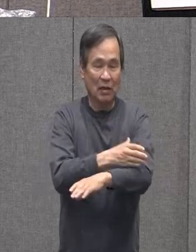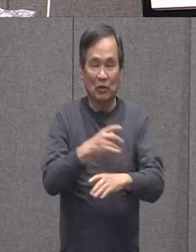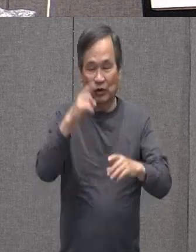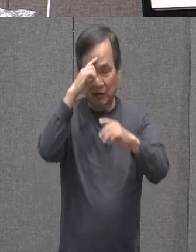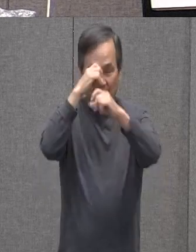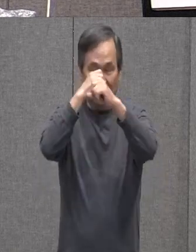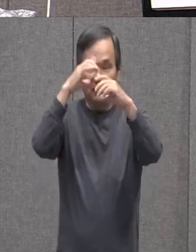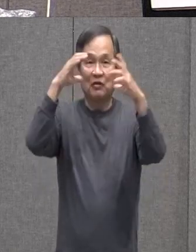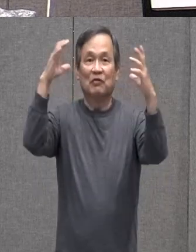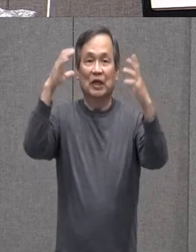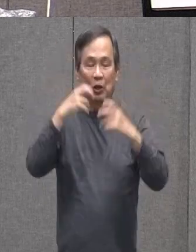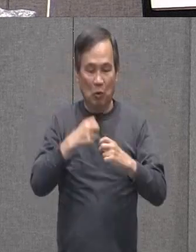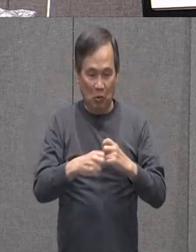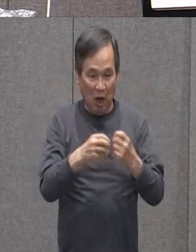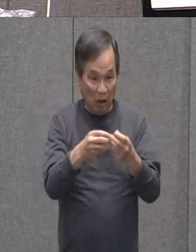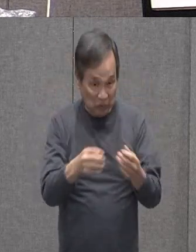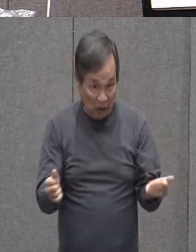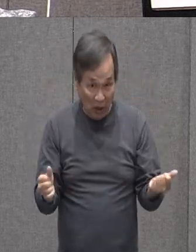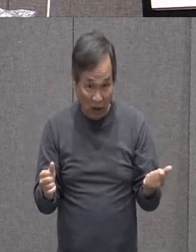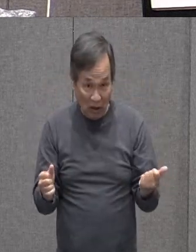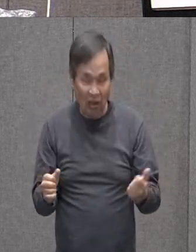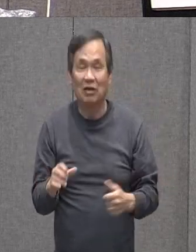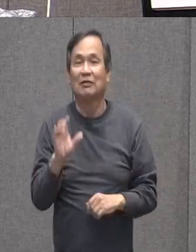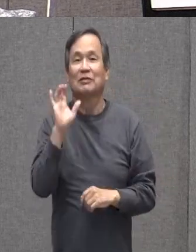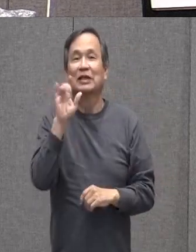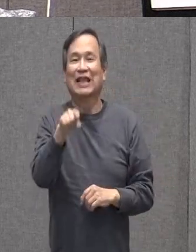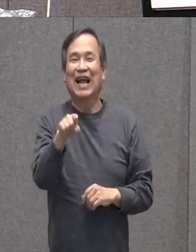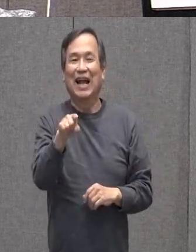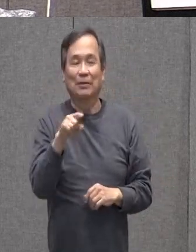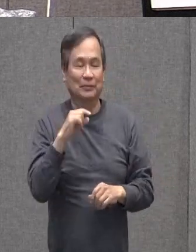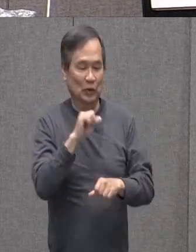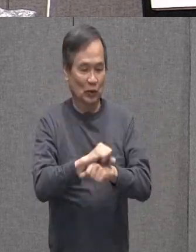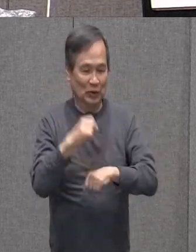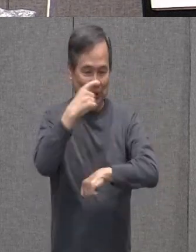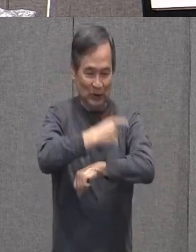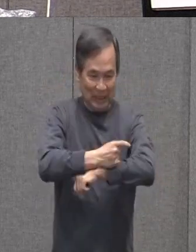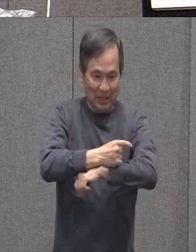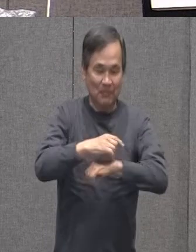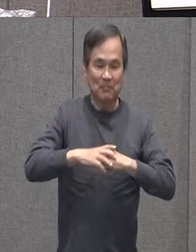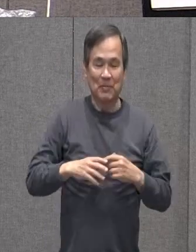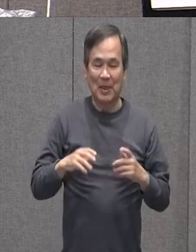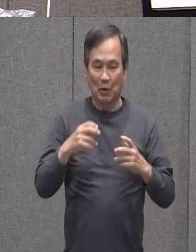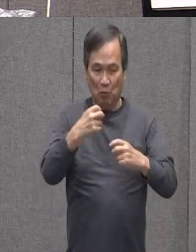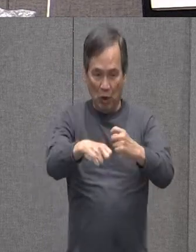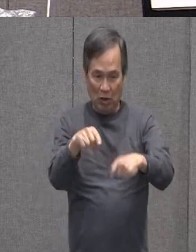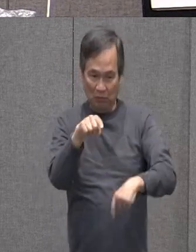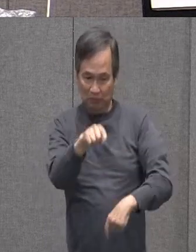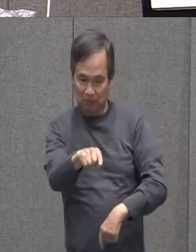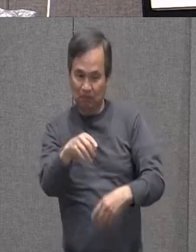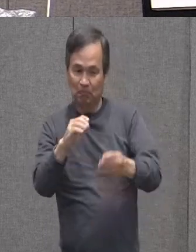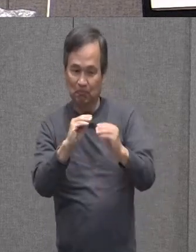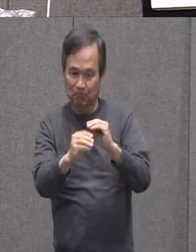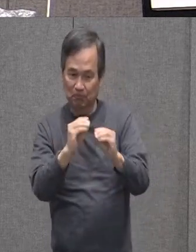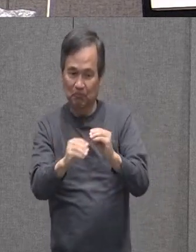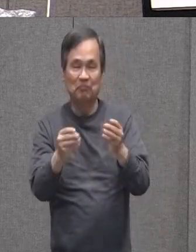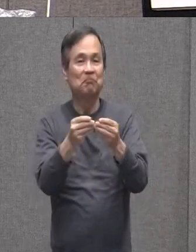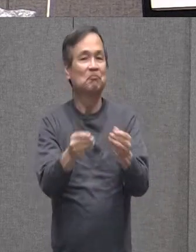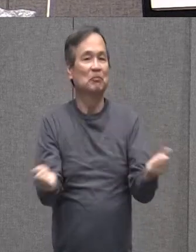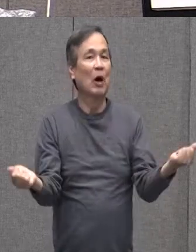visualizing, and problem solving. And that's one of the things that we're really going to work on today is solving problems.